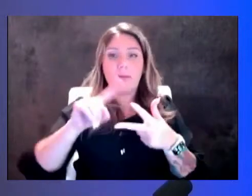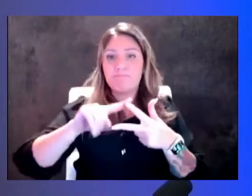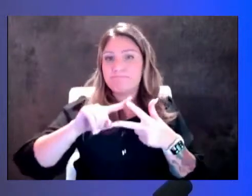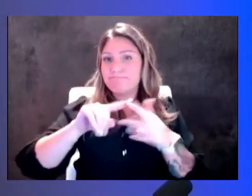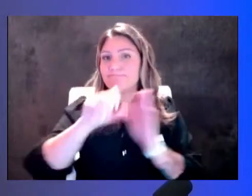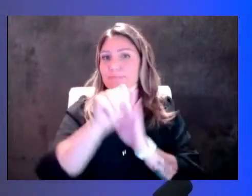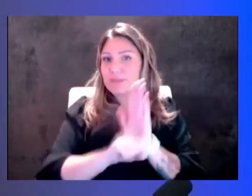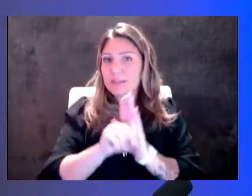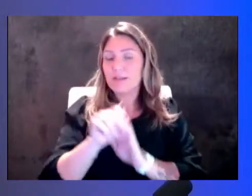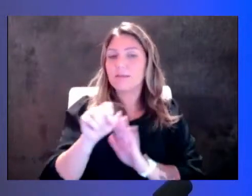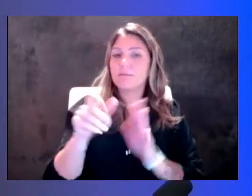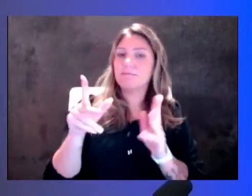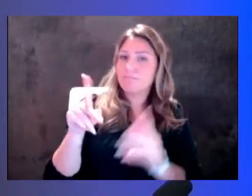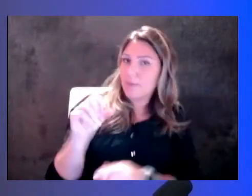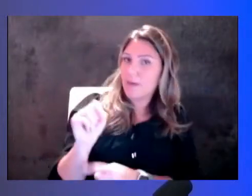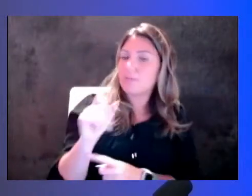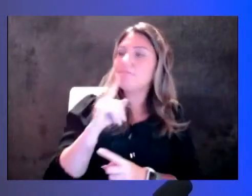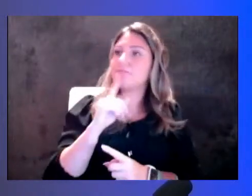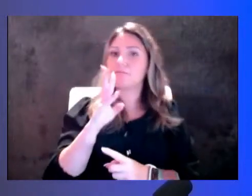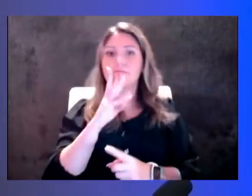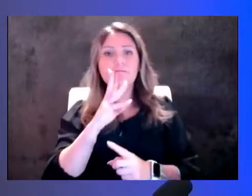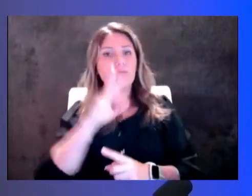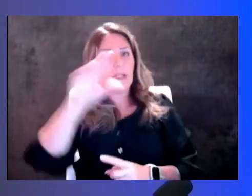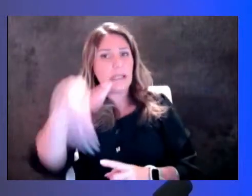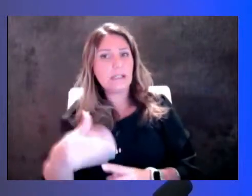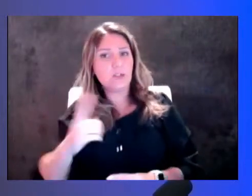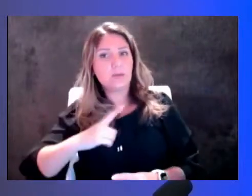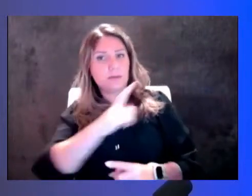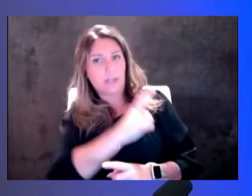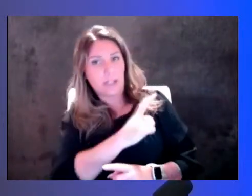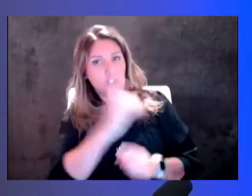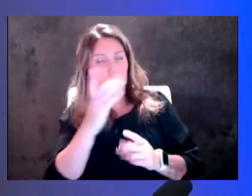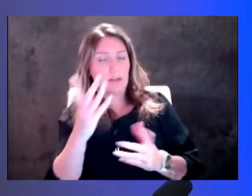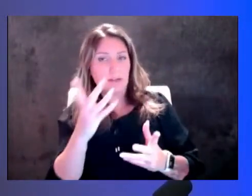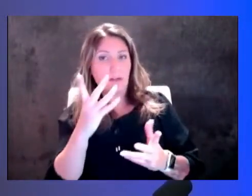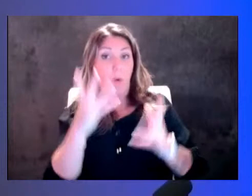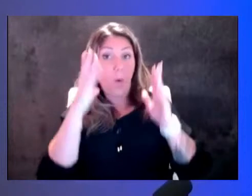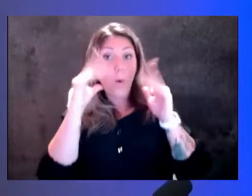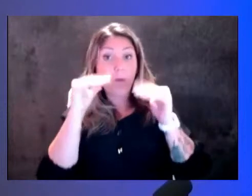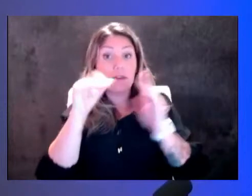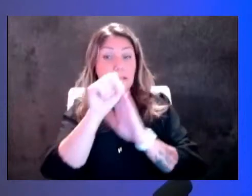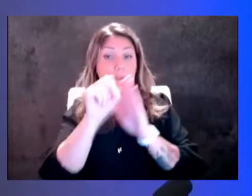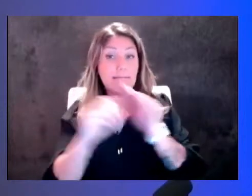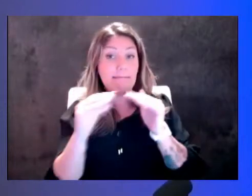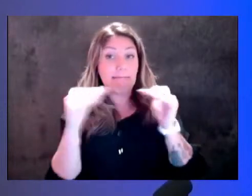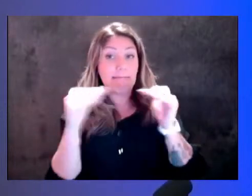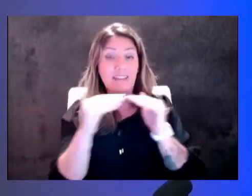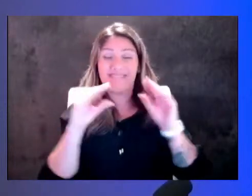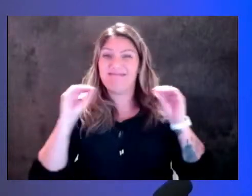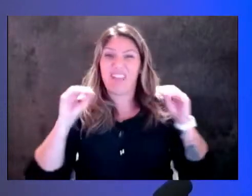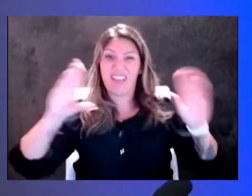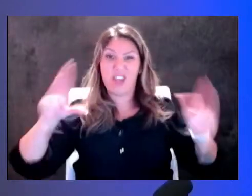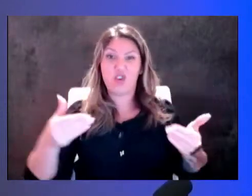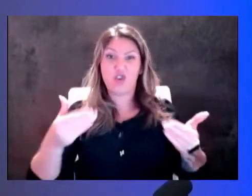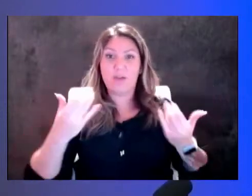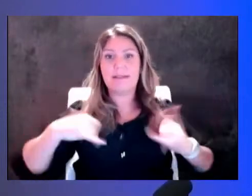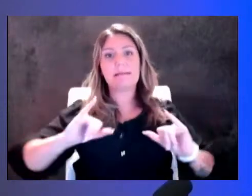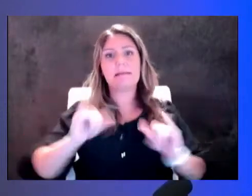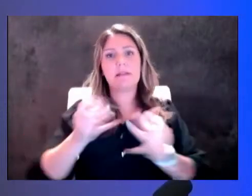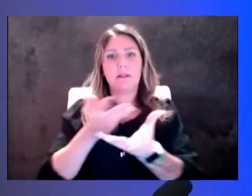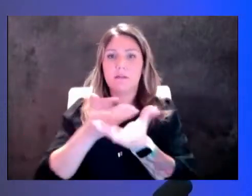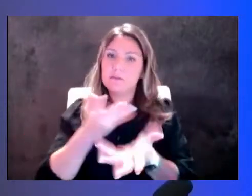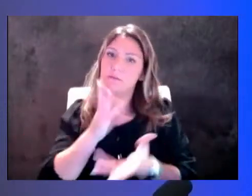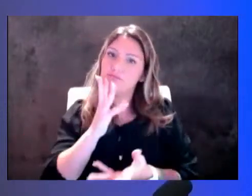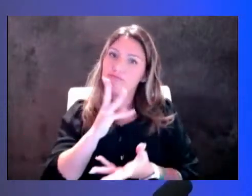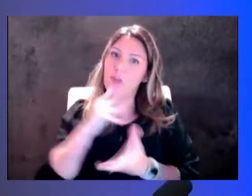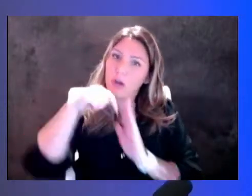been talking about introducing legislation at a state level. Haven't seen anything introduced yet. I think they're still talking about it. So again, they're